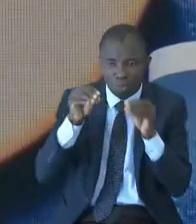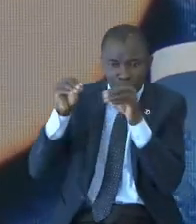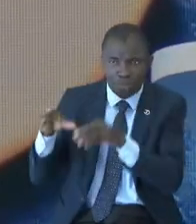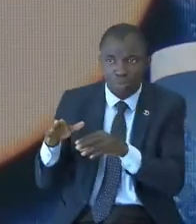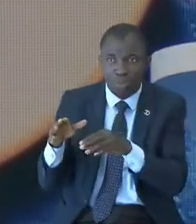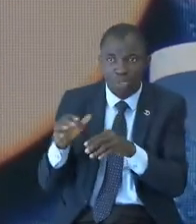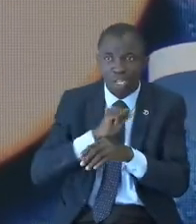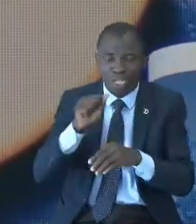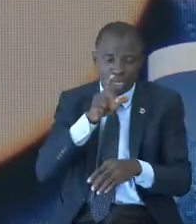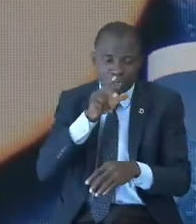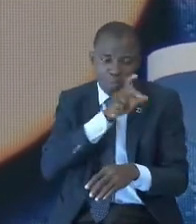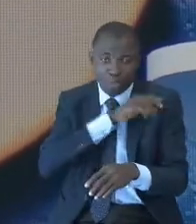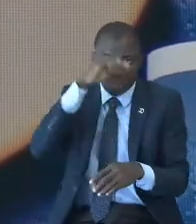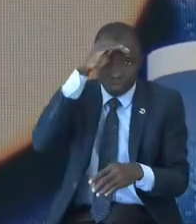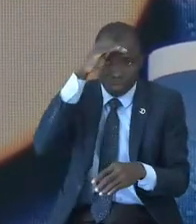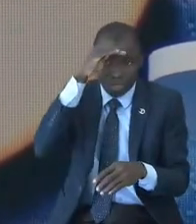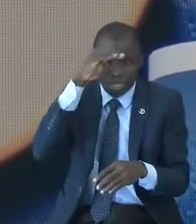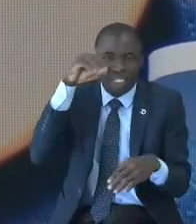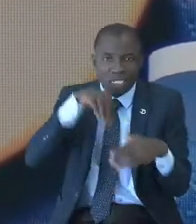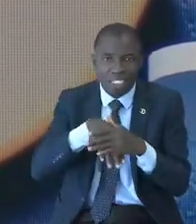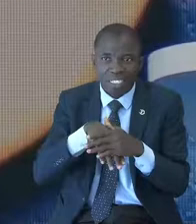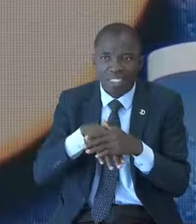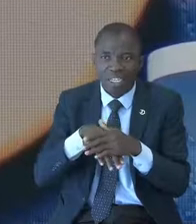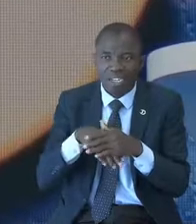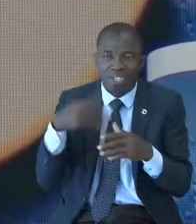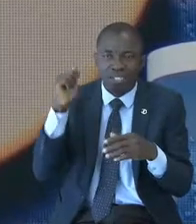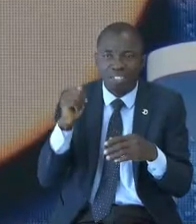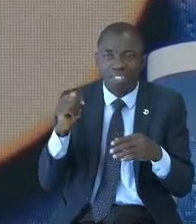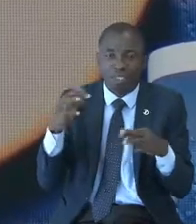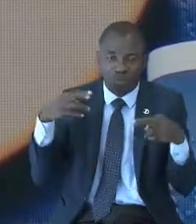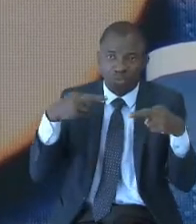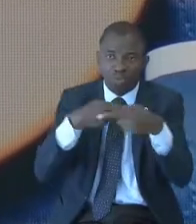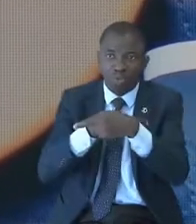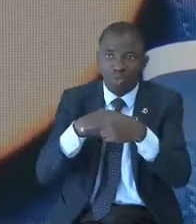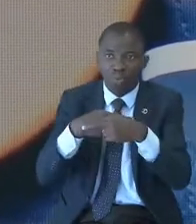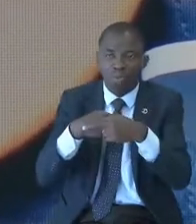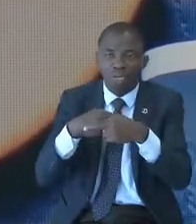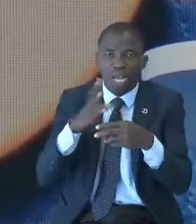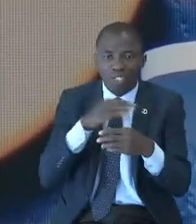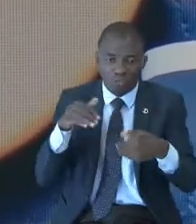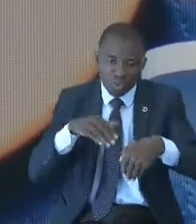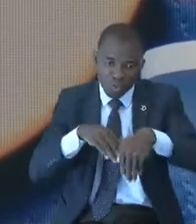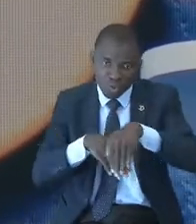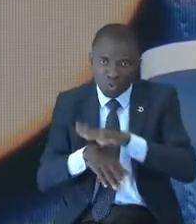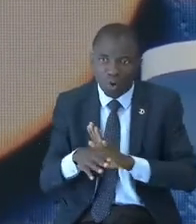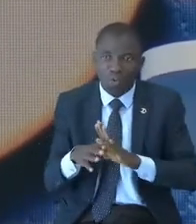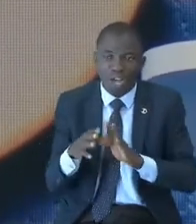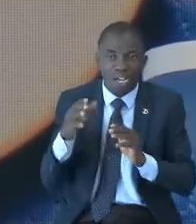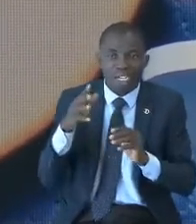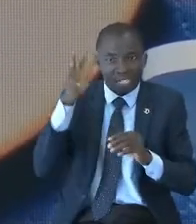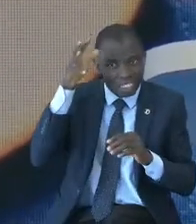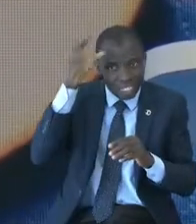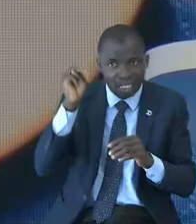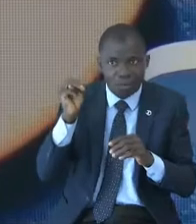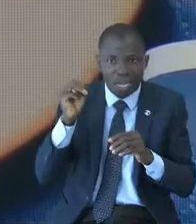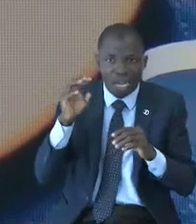a policeman inside the room and you cover him and you lock up,